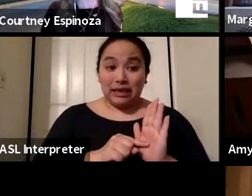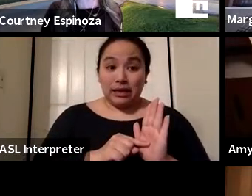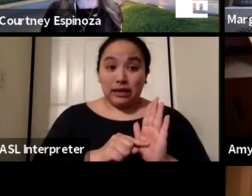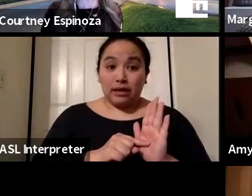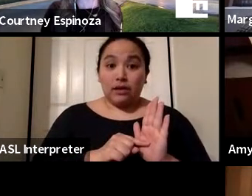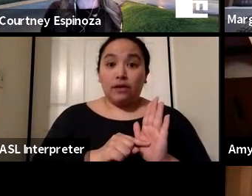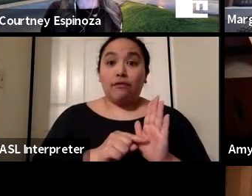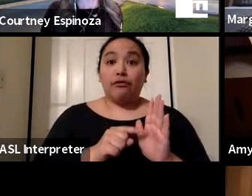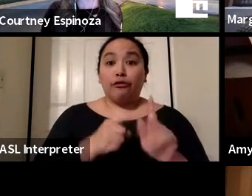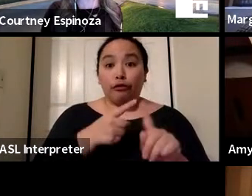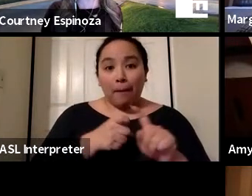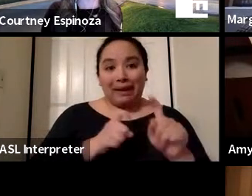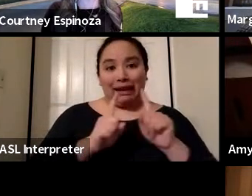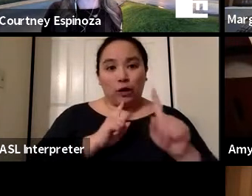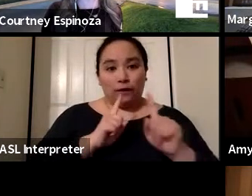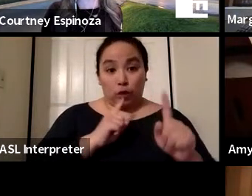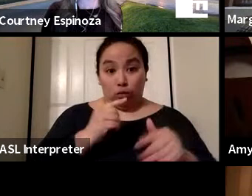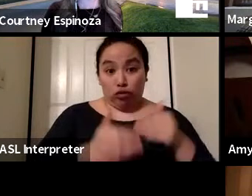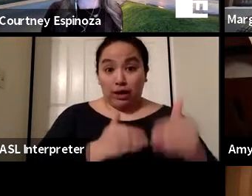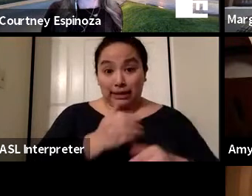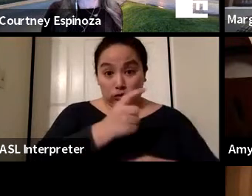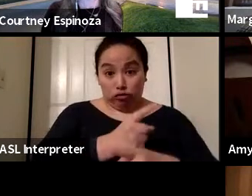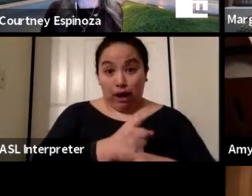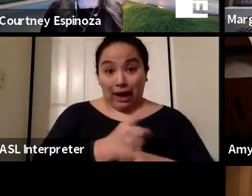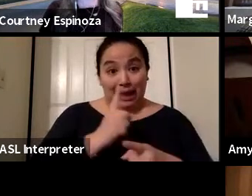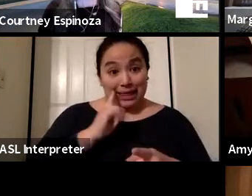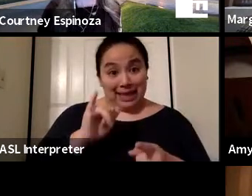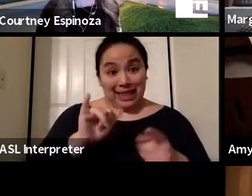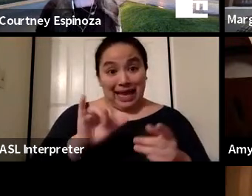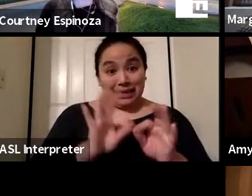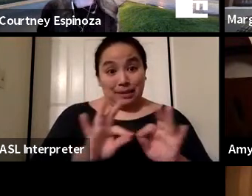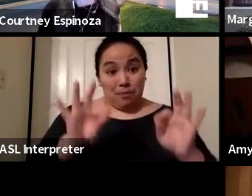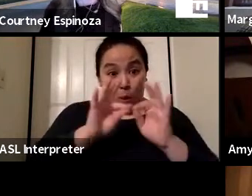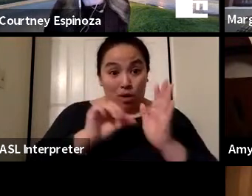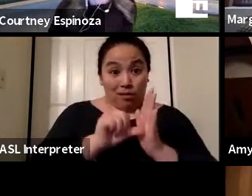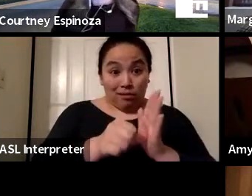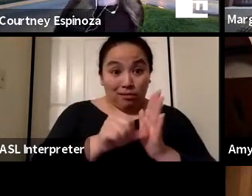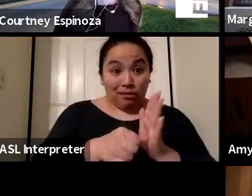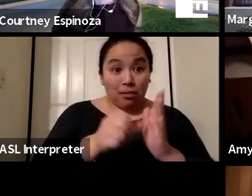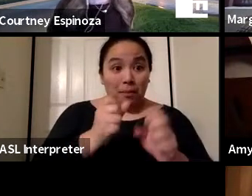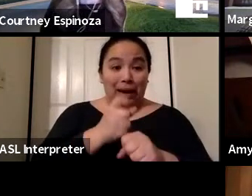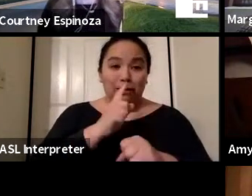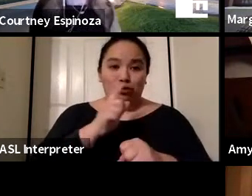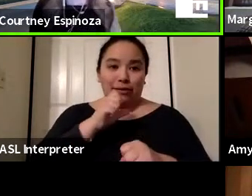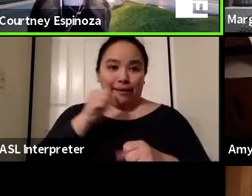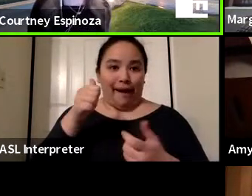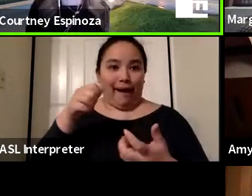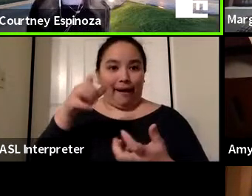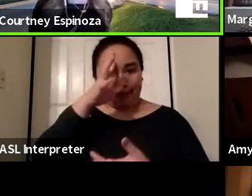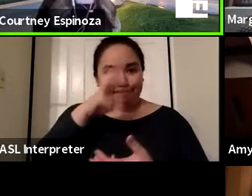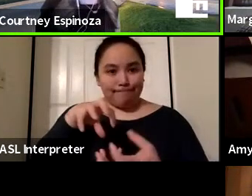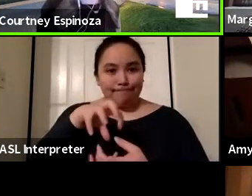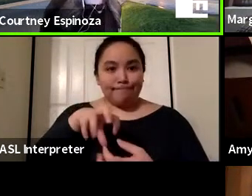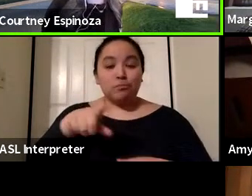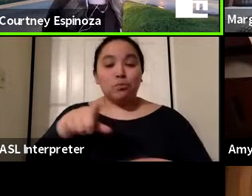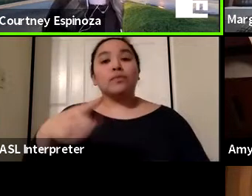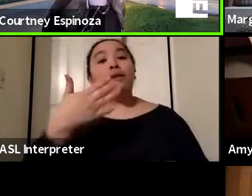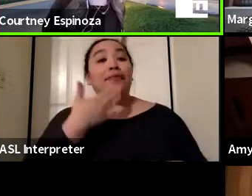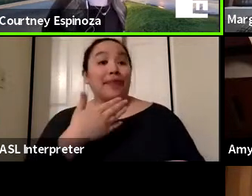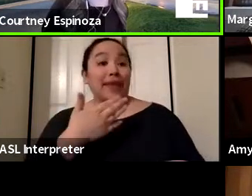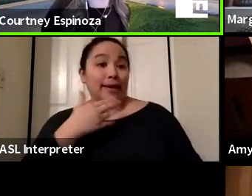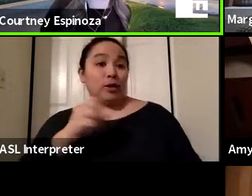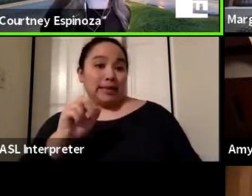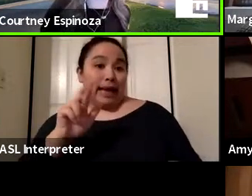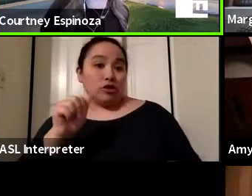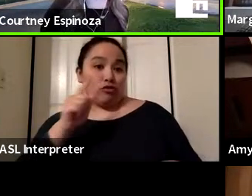through an interview process, right? So I think that's an important distinction. So we're not getting that muddied here. Right. Thank you, Sandra,